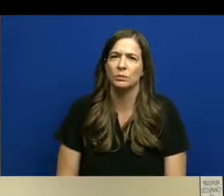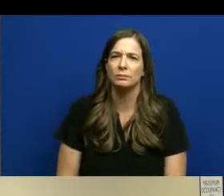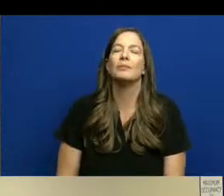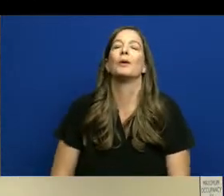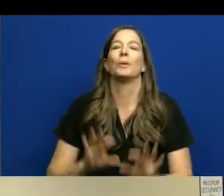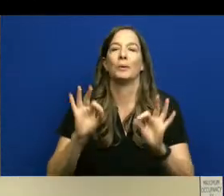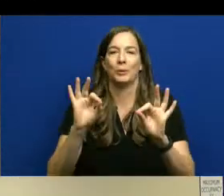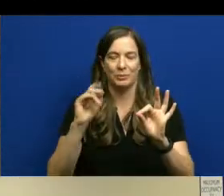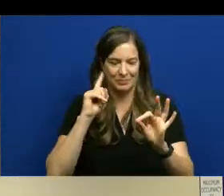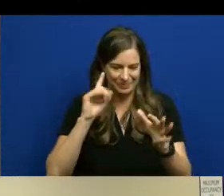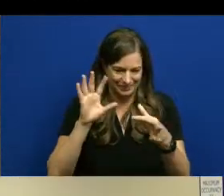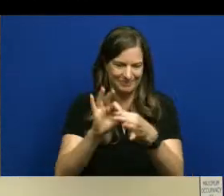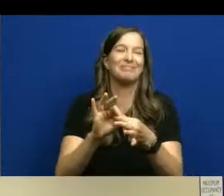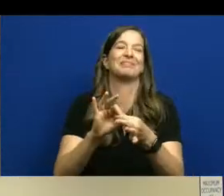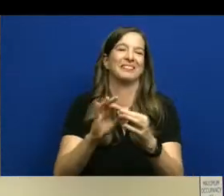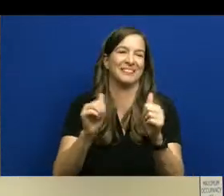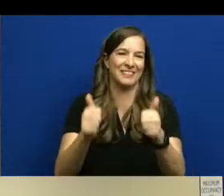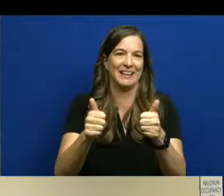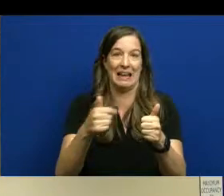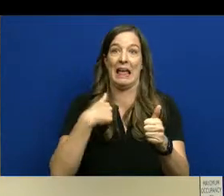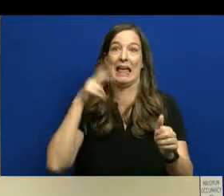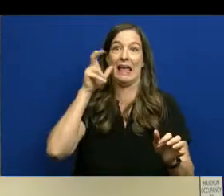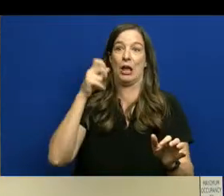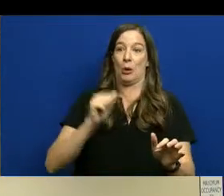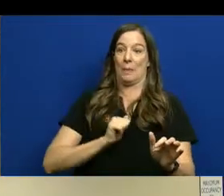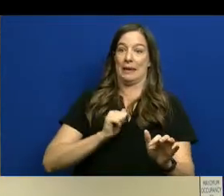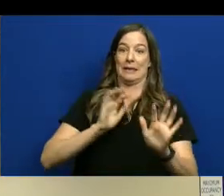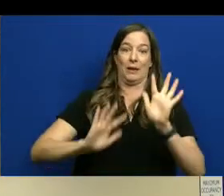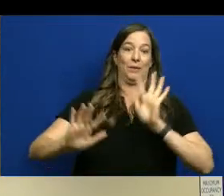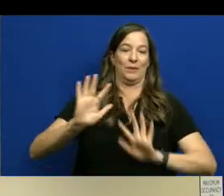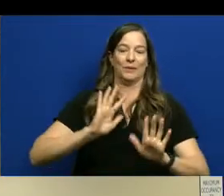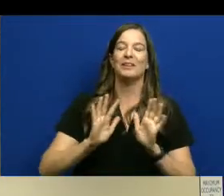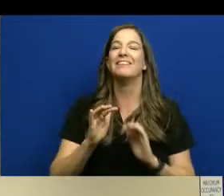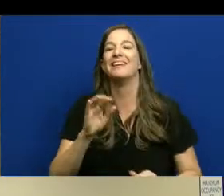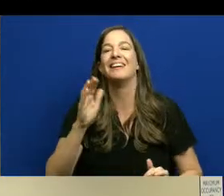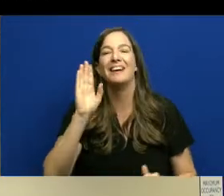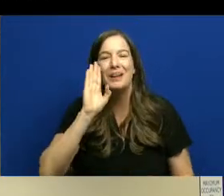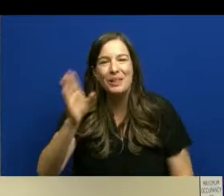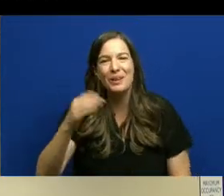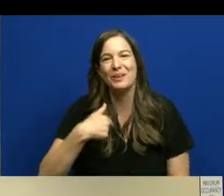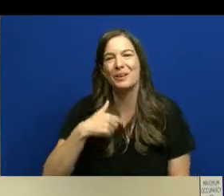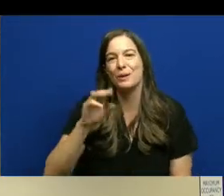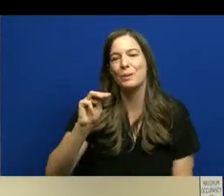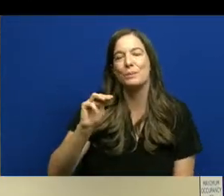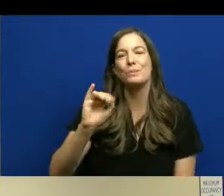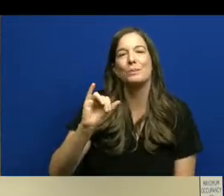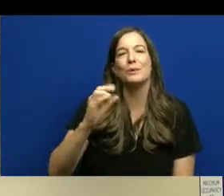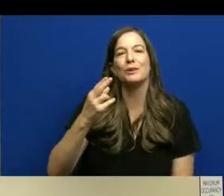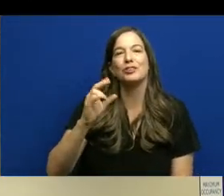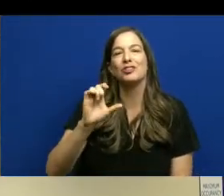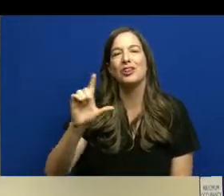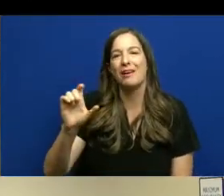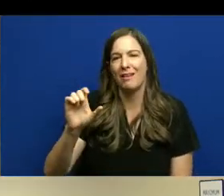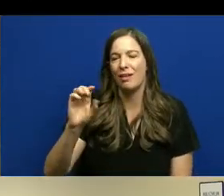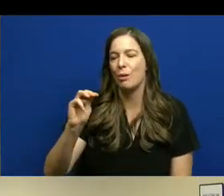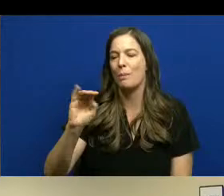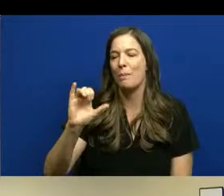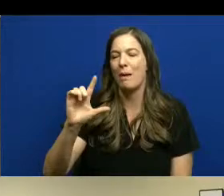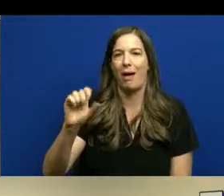There I go. Oh, yeah. I can hear myself 3 times. Great. Hi, I'm Michelle Michaels, and I am hard of